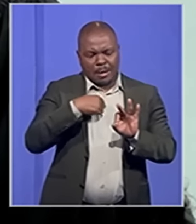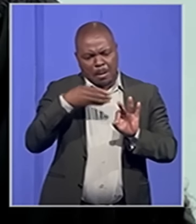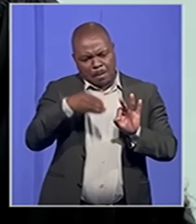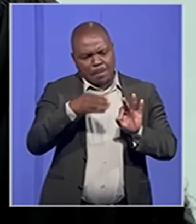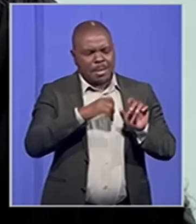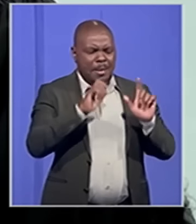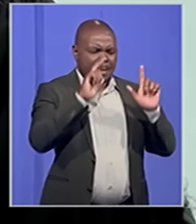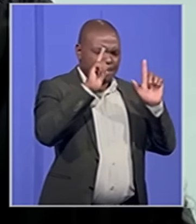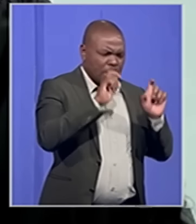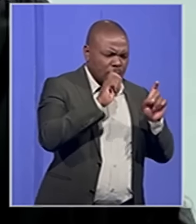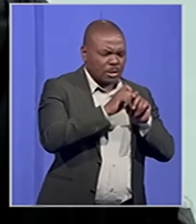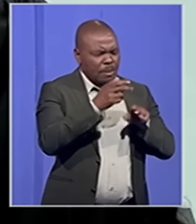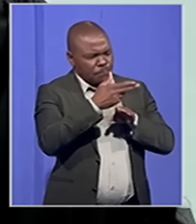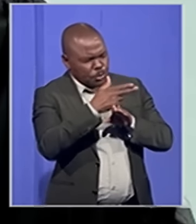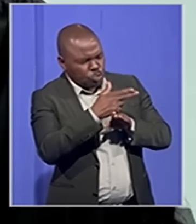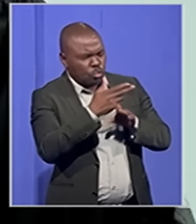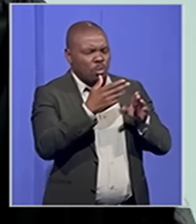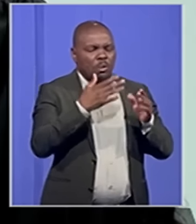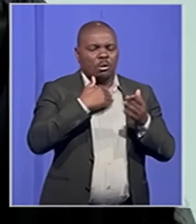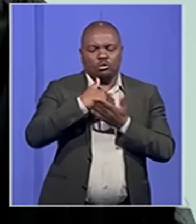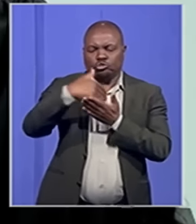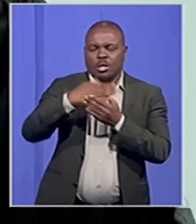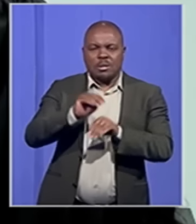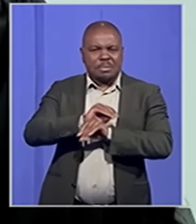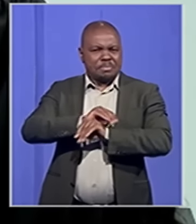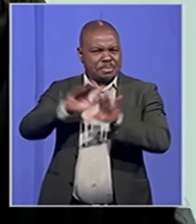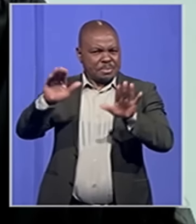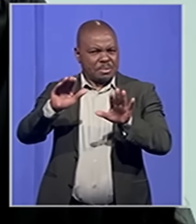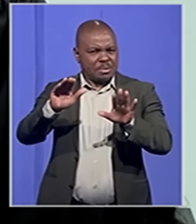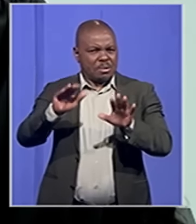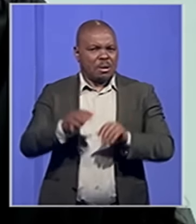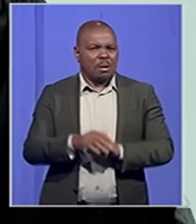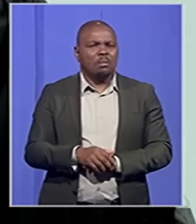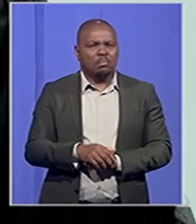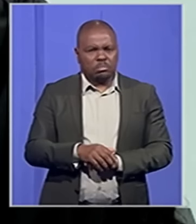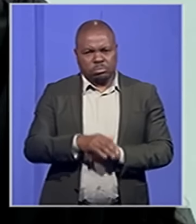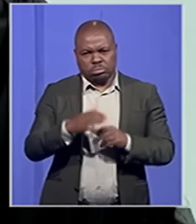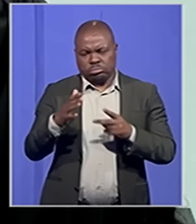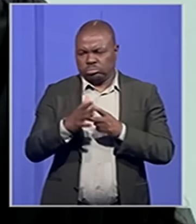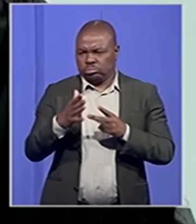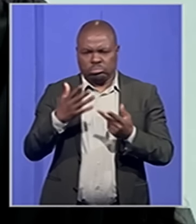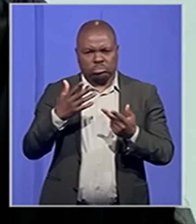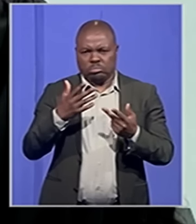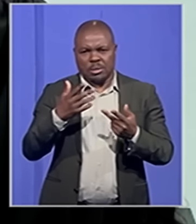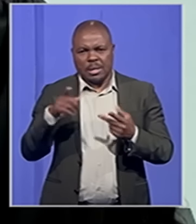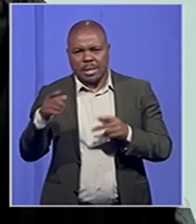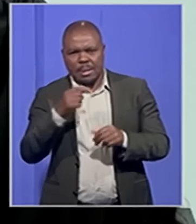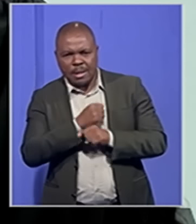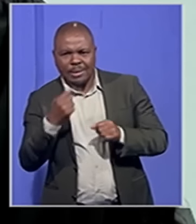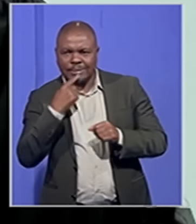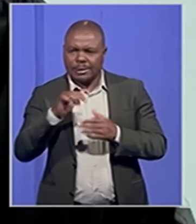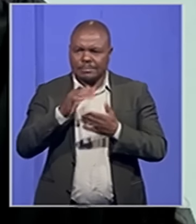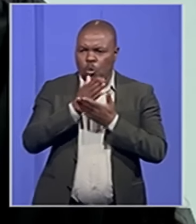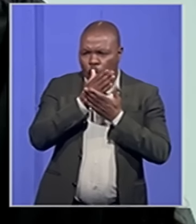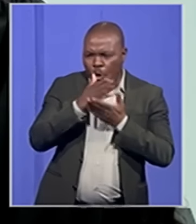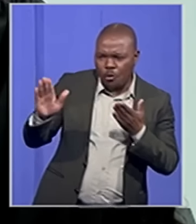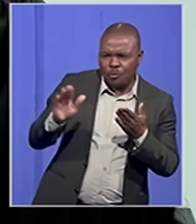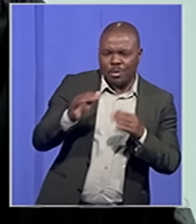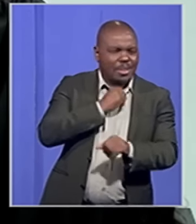the videos. They were shared, they were seen. There was no please take it down. There was